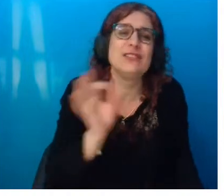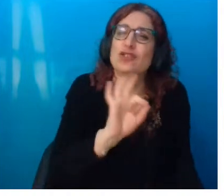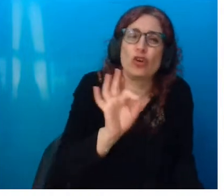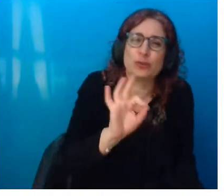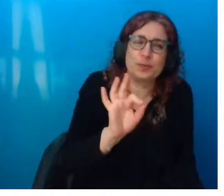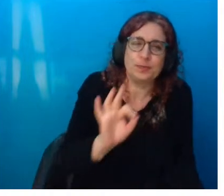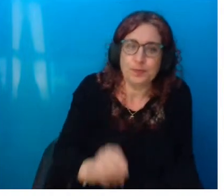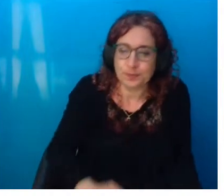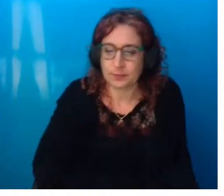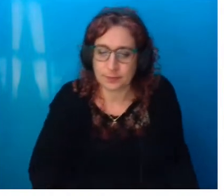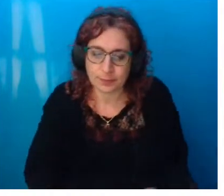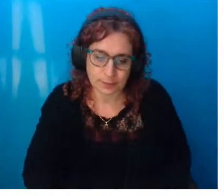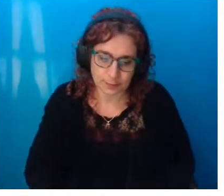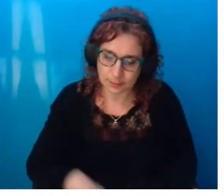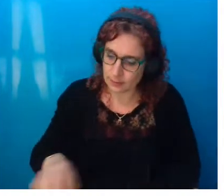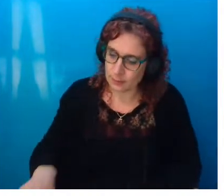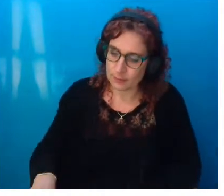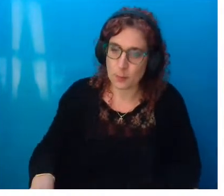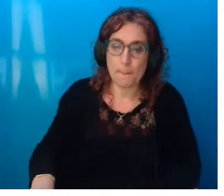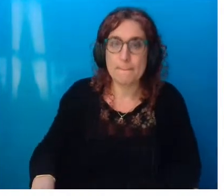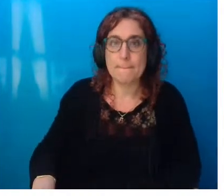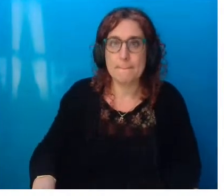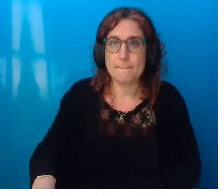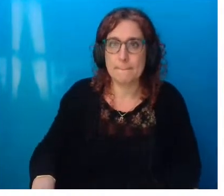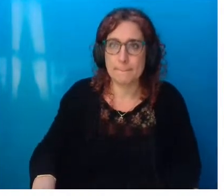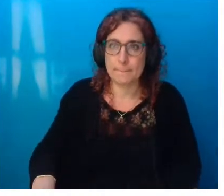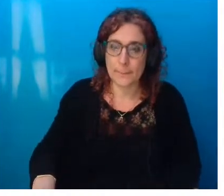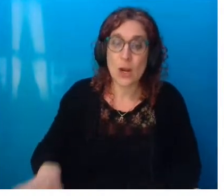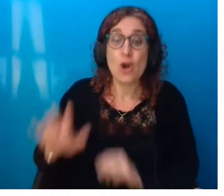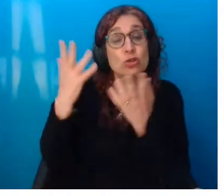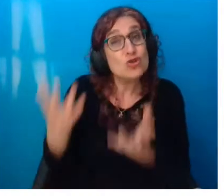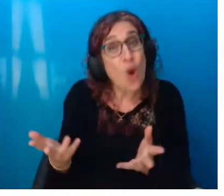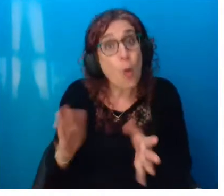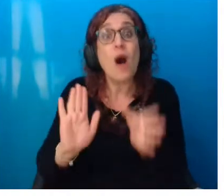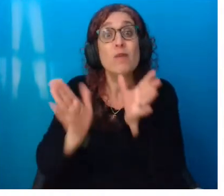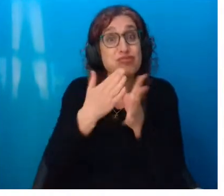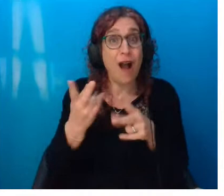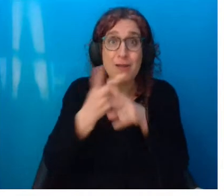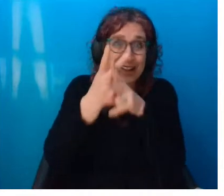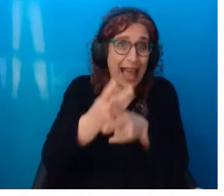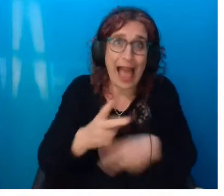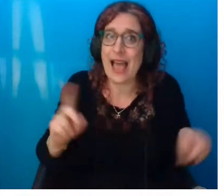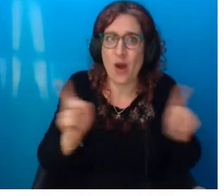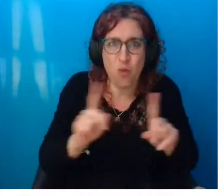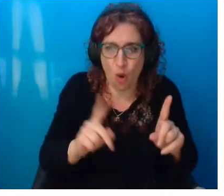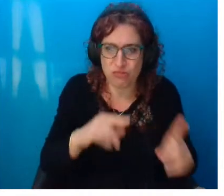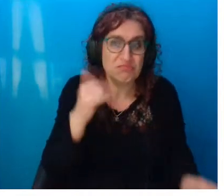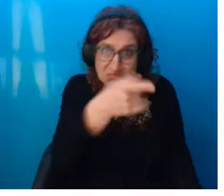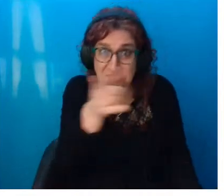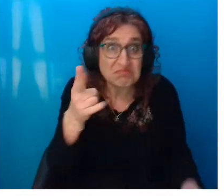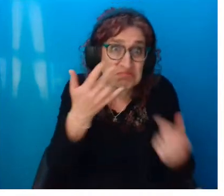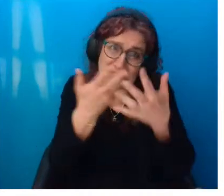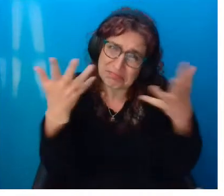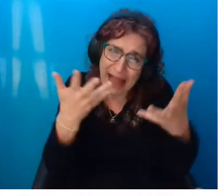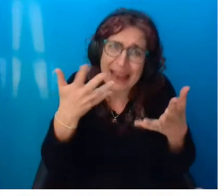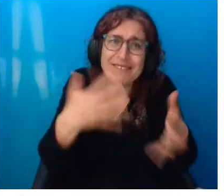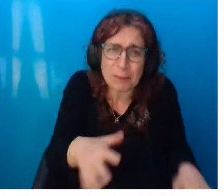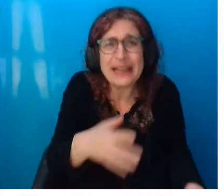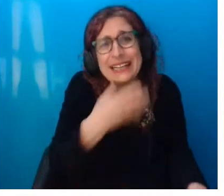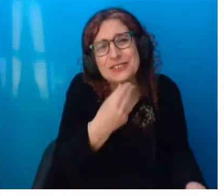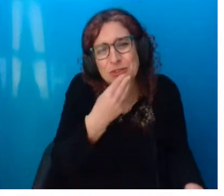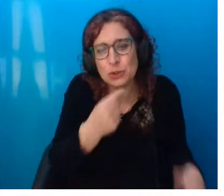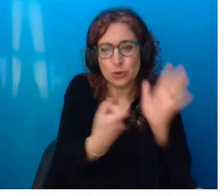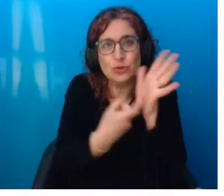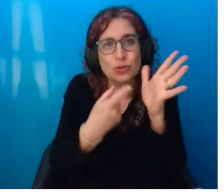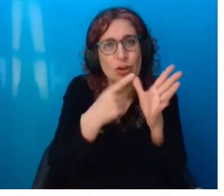So I think this is really crucial for primary care audience. How can you use RAS? I'm sure many of you do use RAS testing, and many of you will be asking for advice